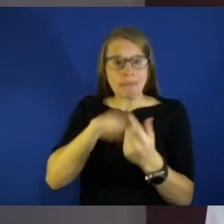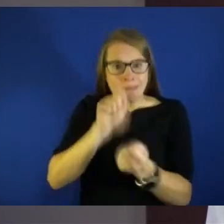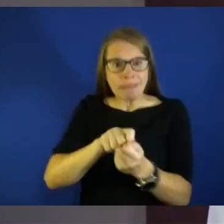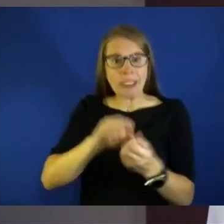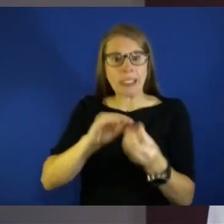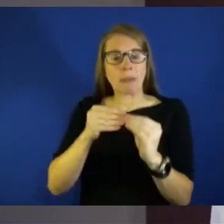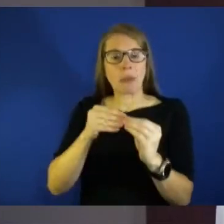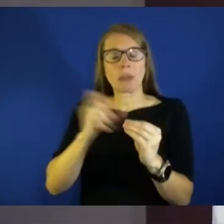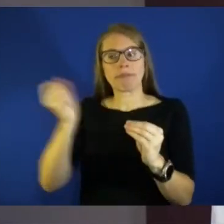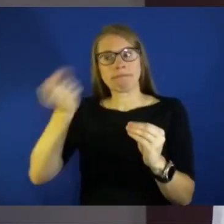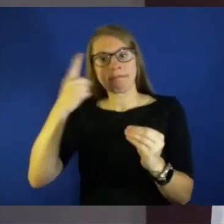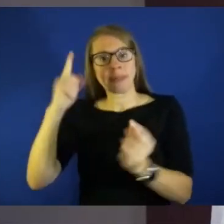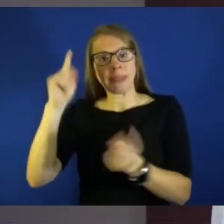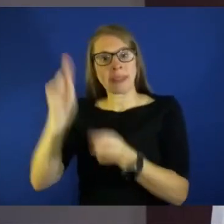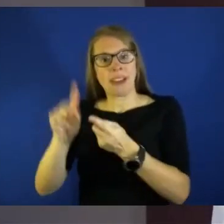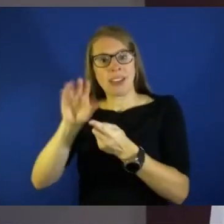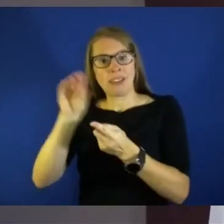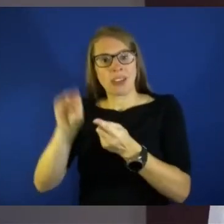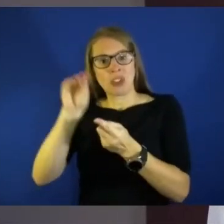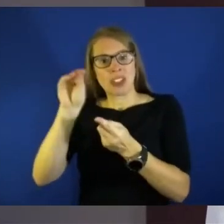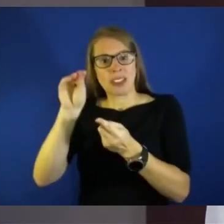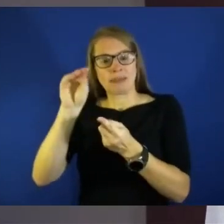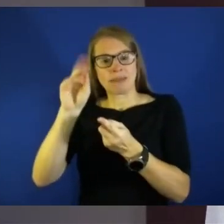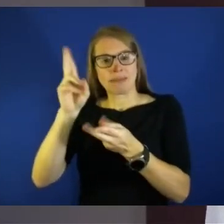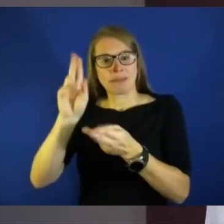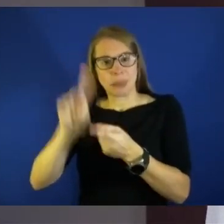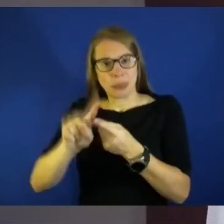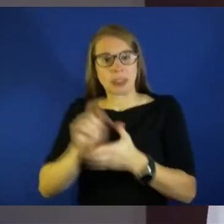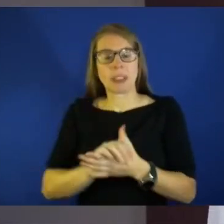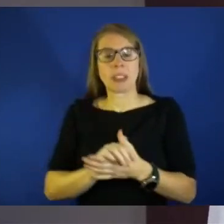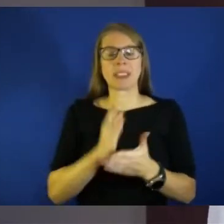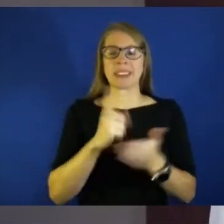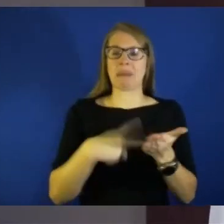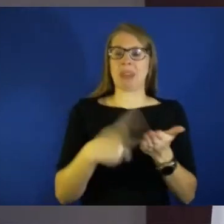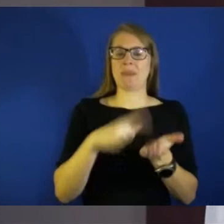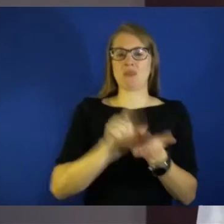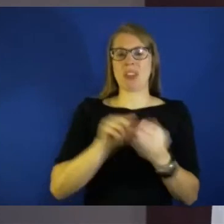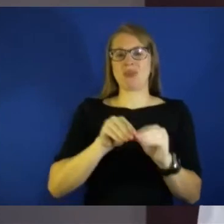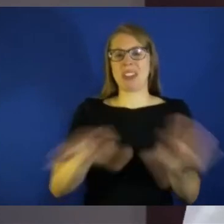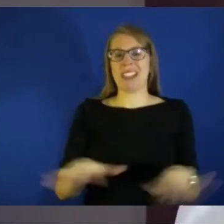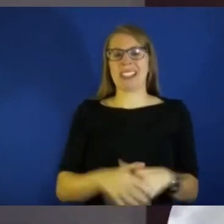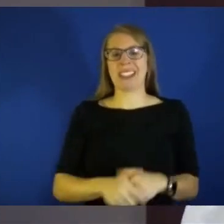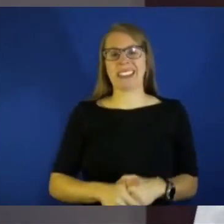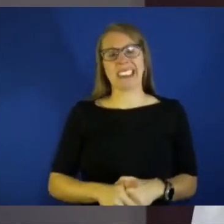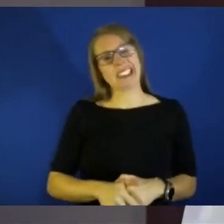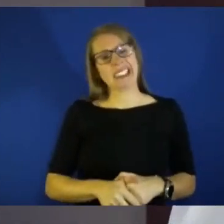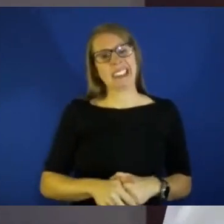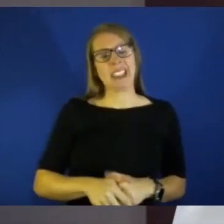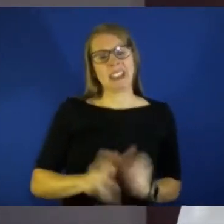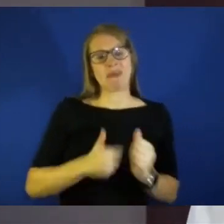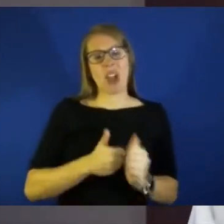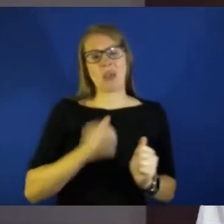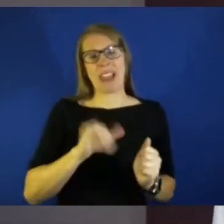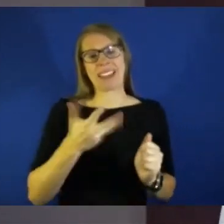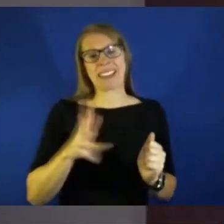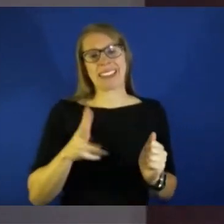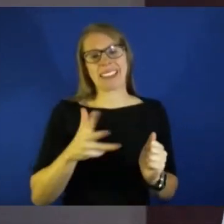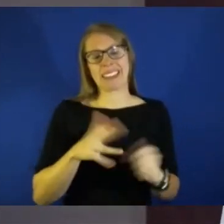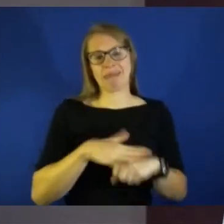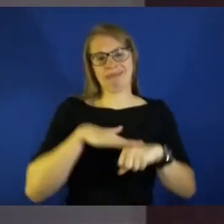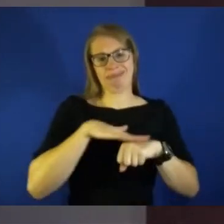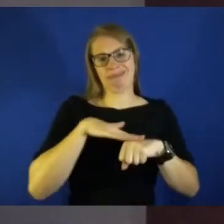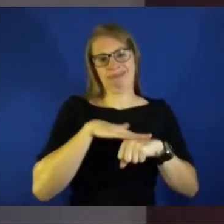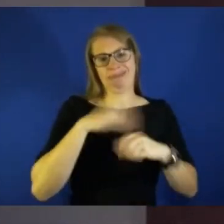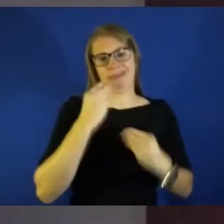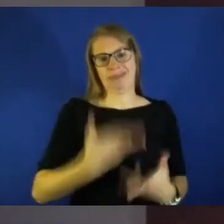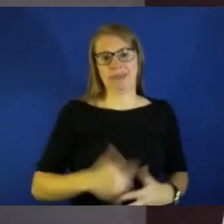means. So it's a little tricky. Sometimes press releases, that's all you're going by. Yeah. That's not enough. So that's why I say gotta